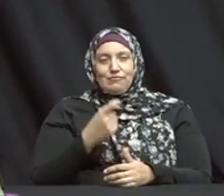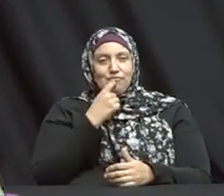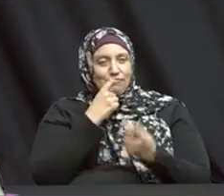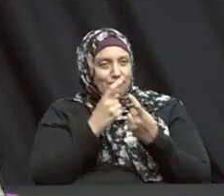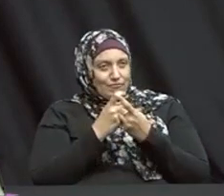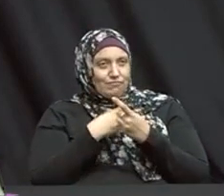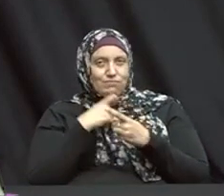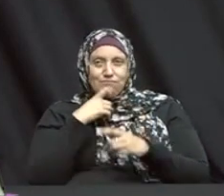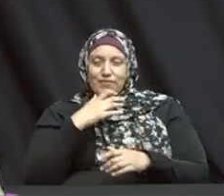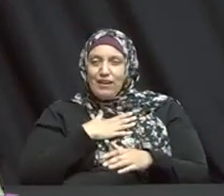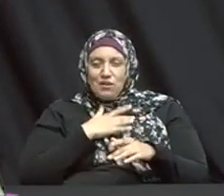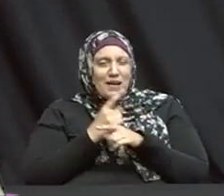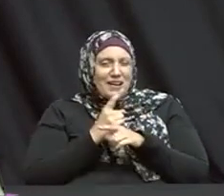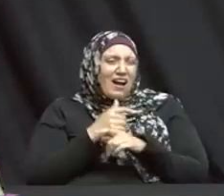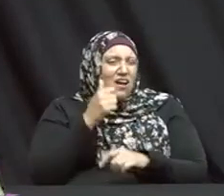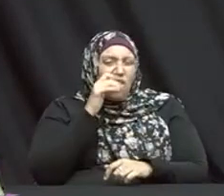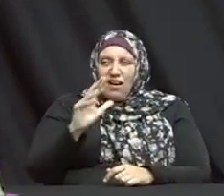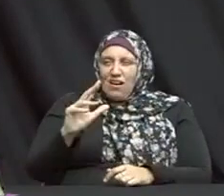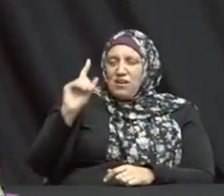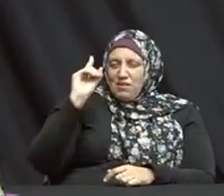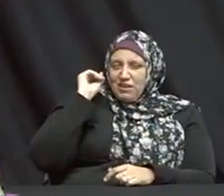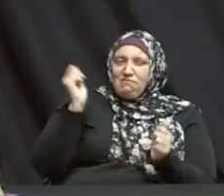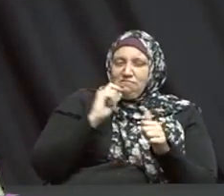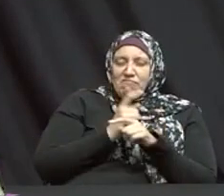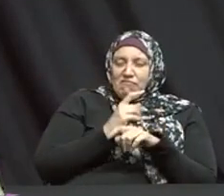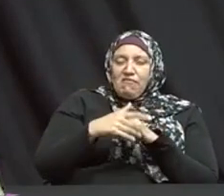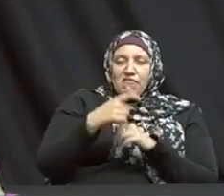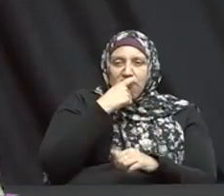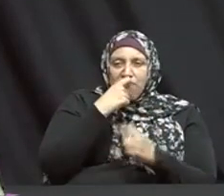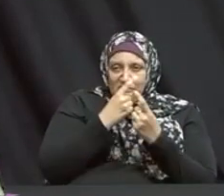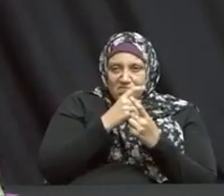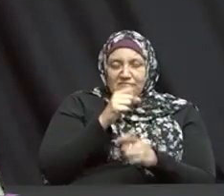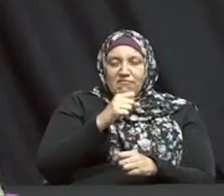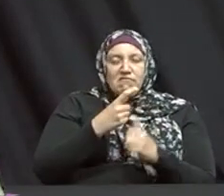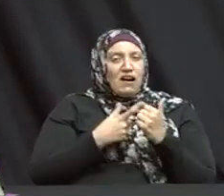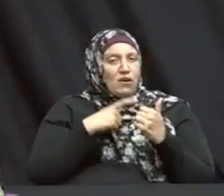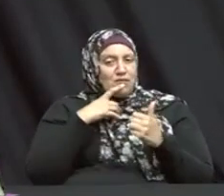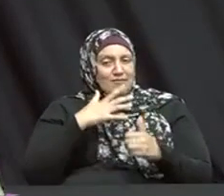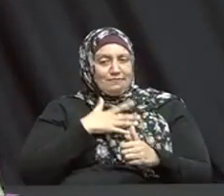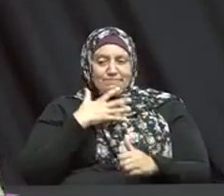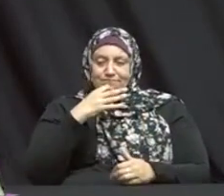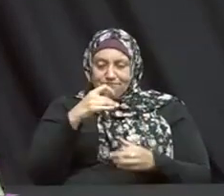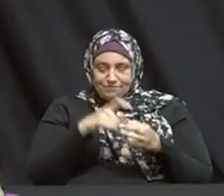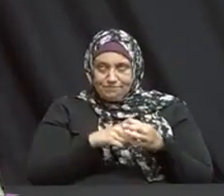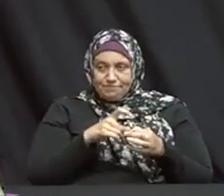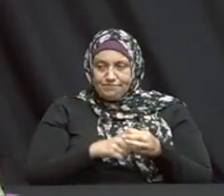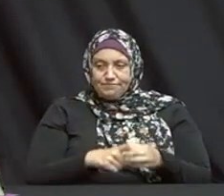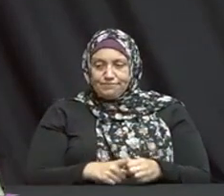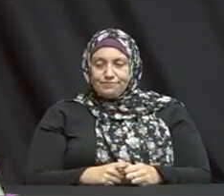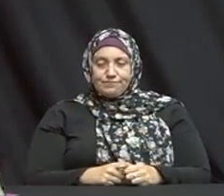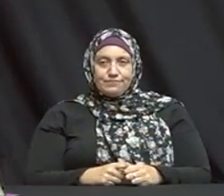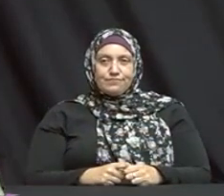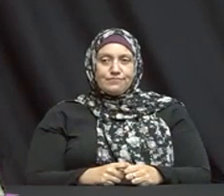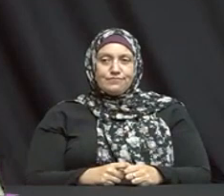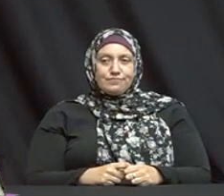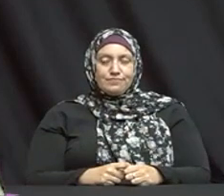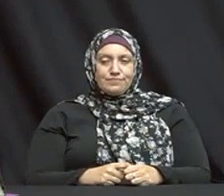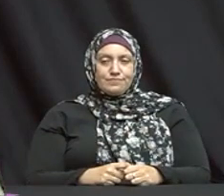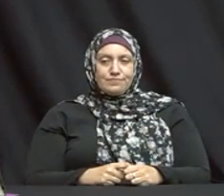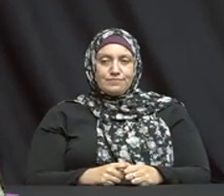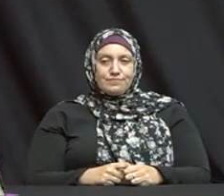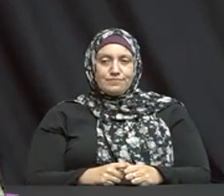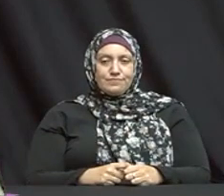and I think already in this session as well. But I'll start with this. There are a few viewers who are